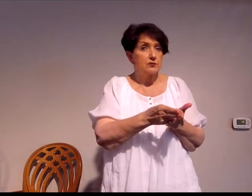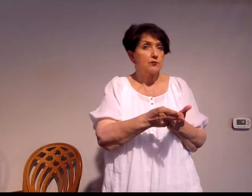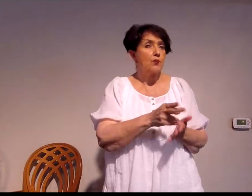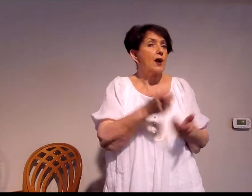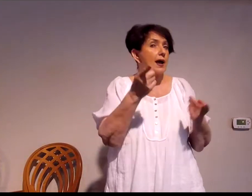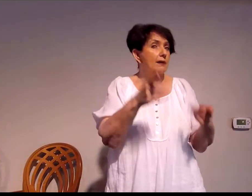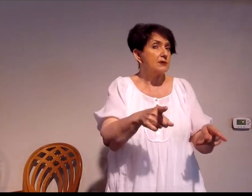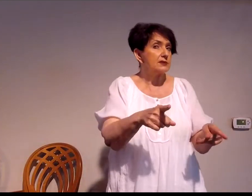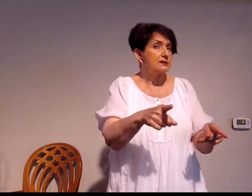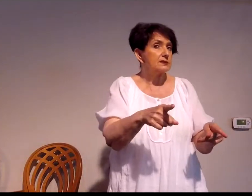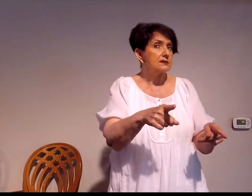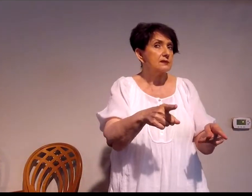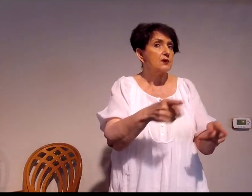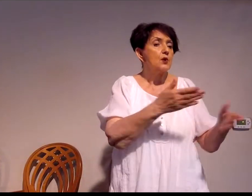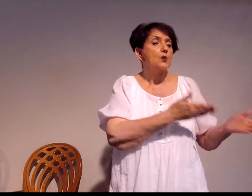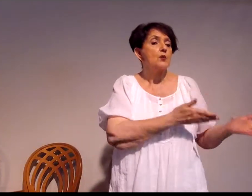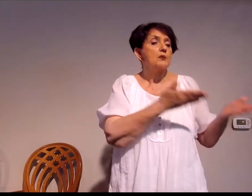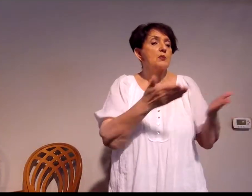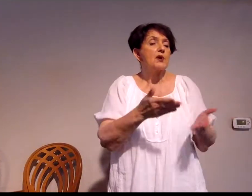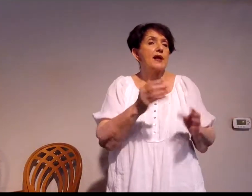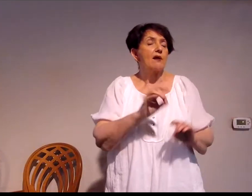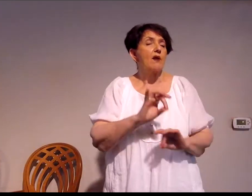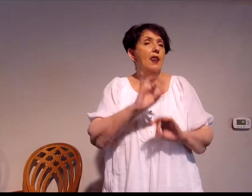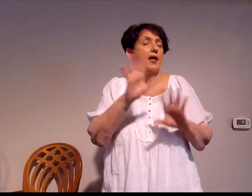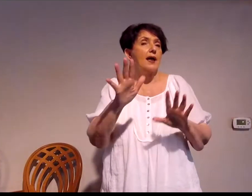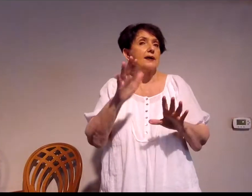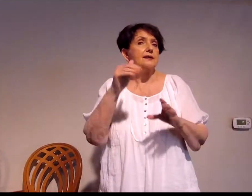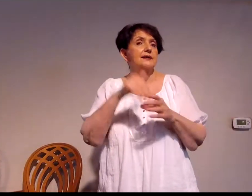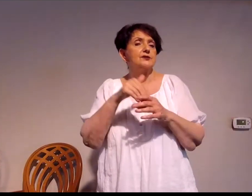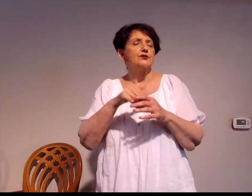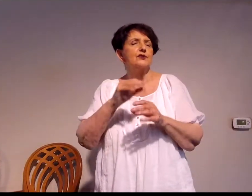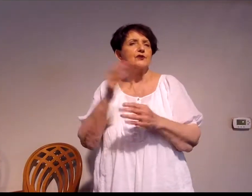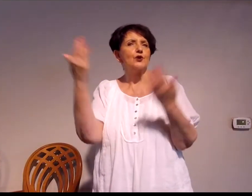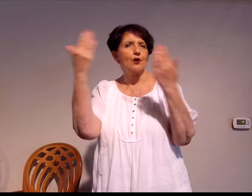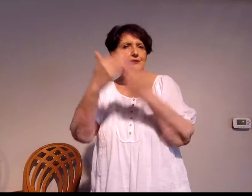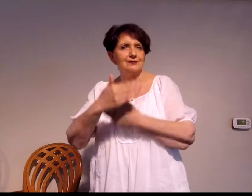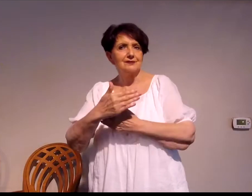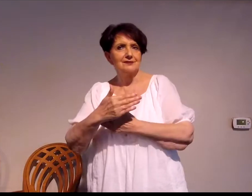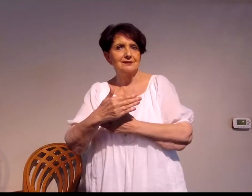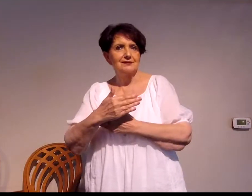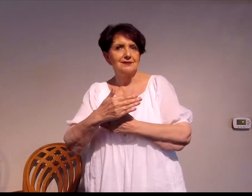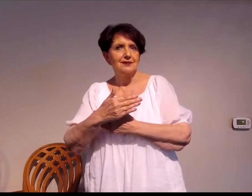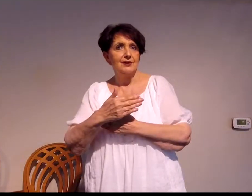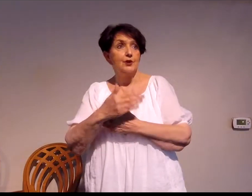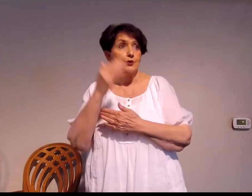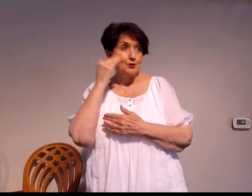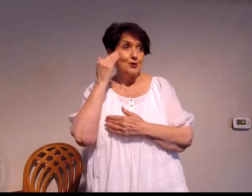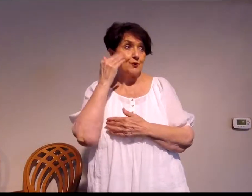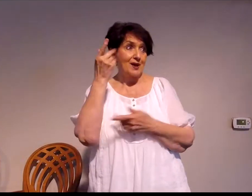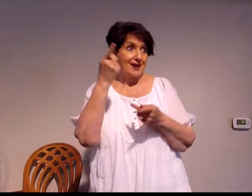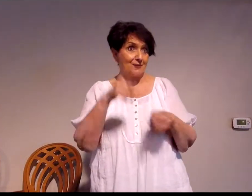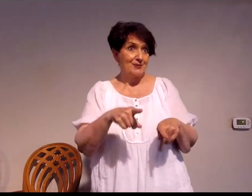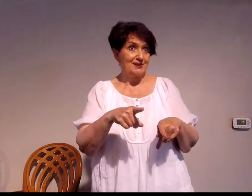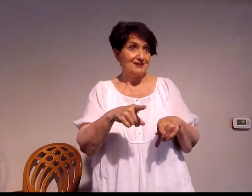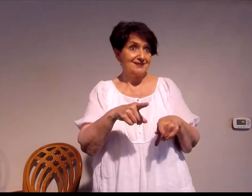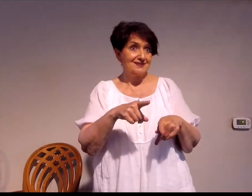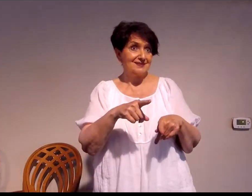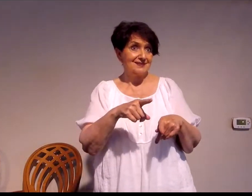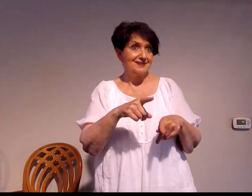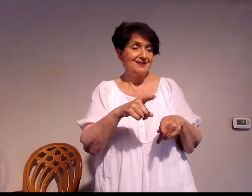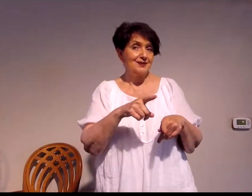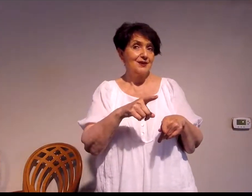actually bring our light into the darkness. And we know what happens when we bring our